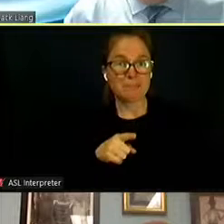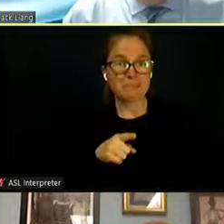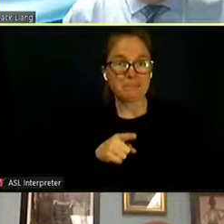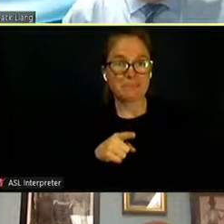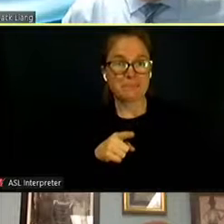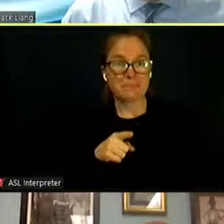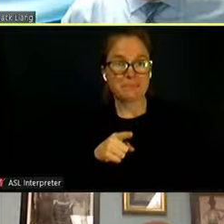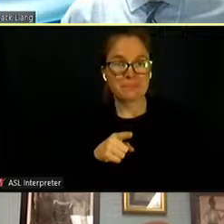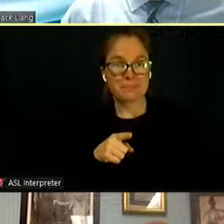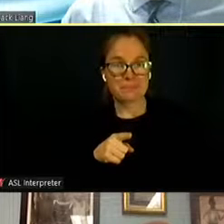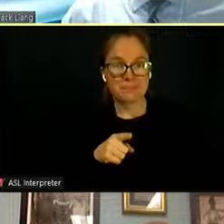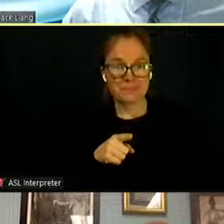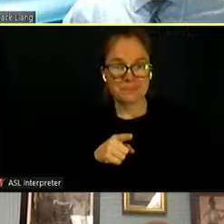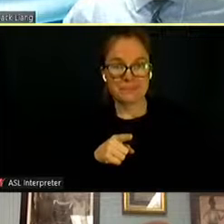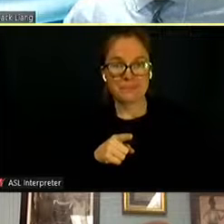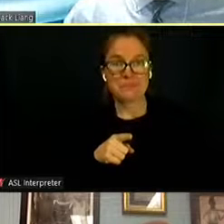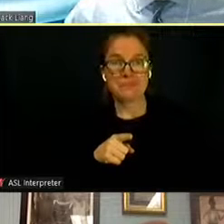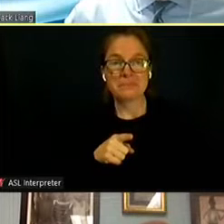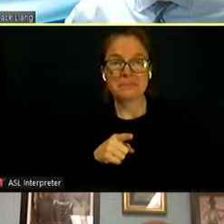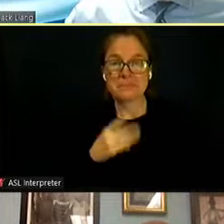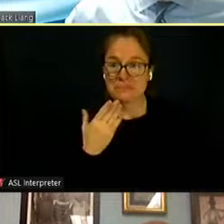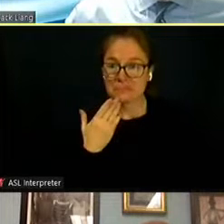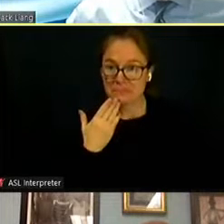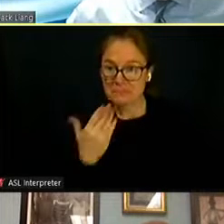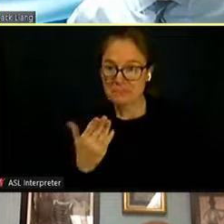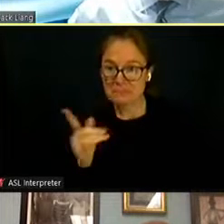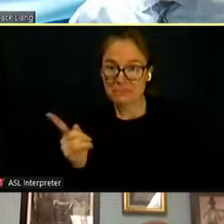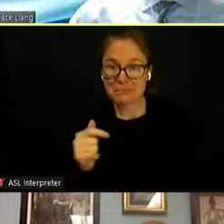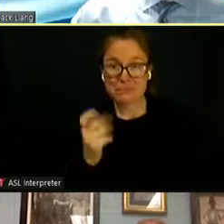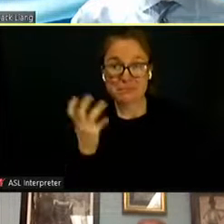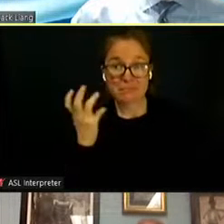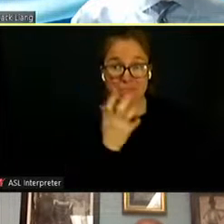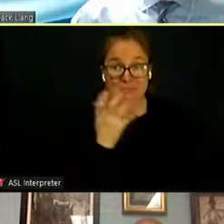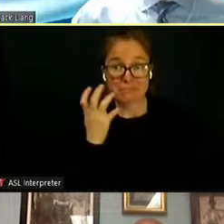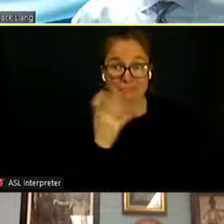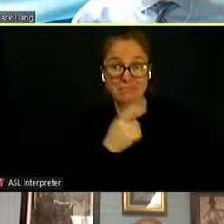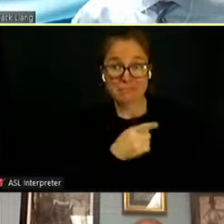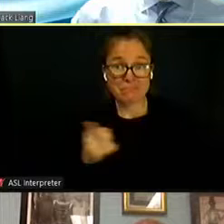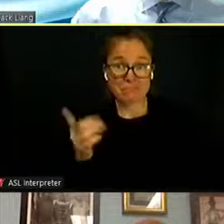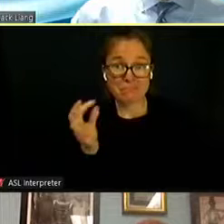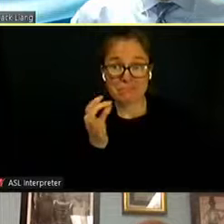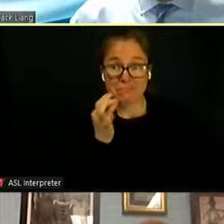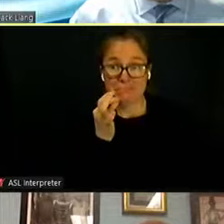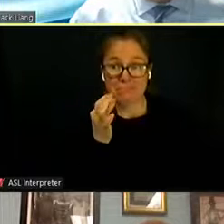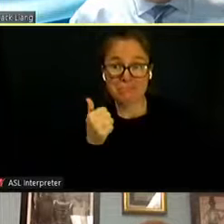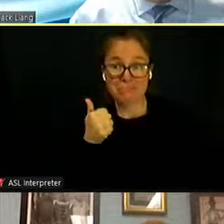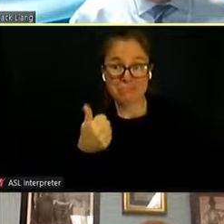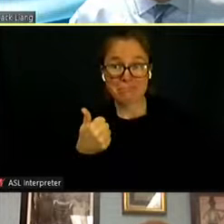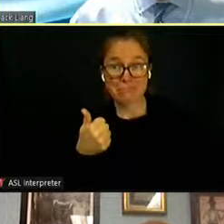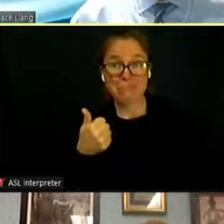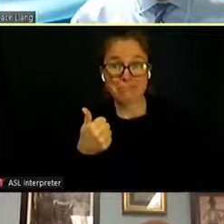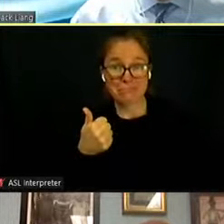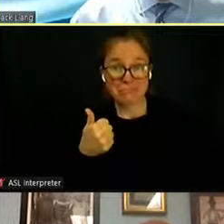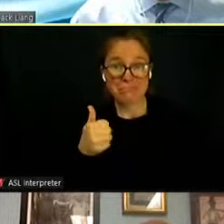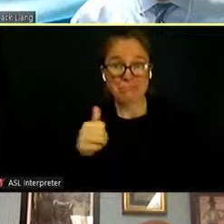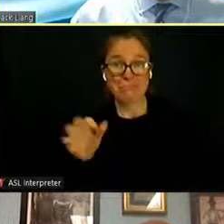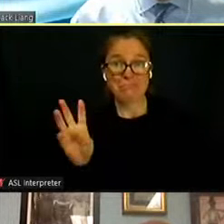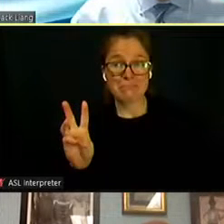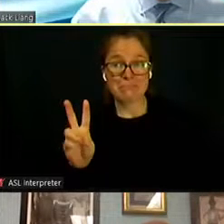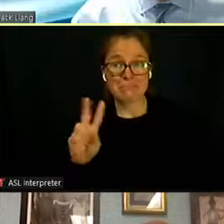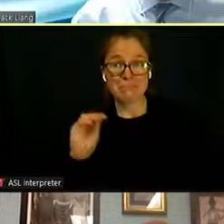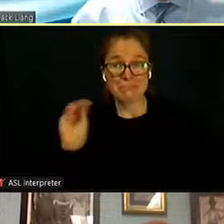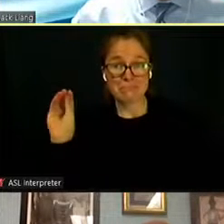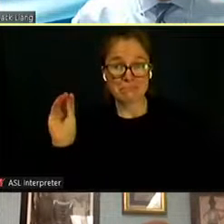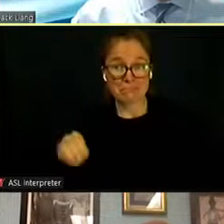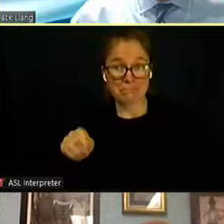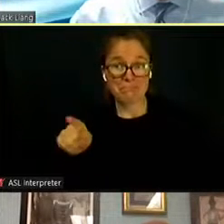Thank you very much, Kevin. And wow, you guys are great. It looks like that we have 62% of the